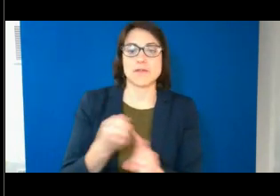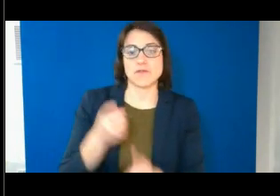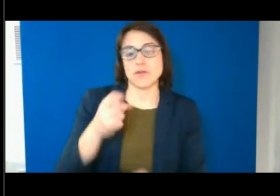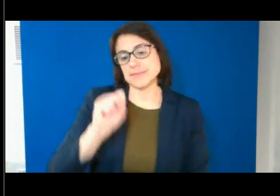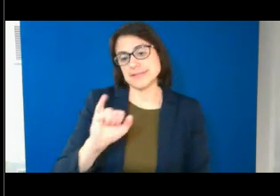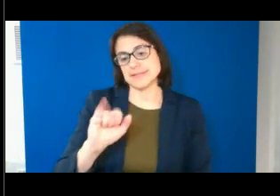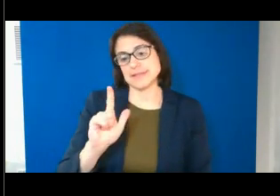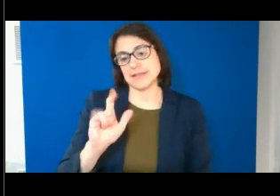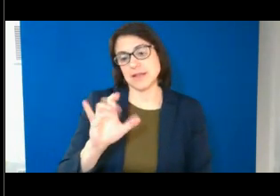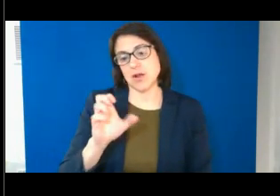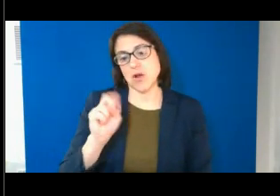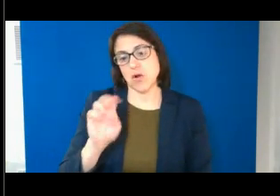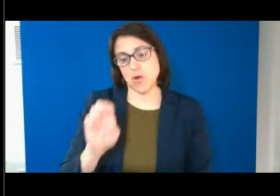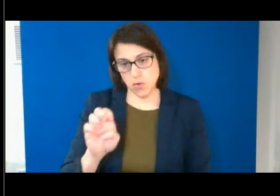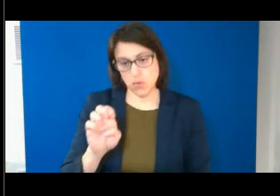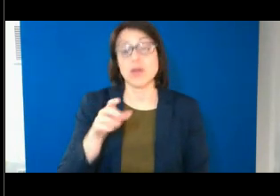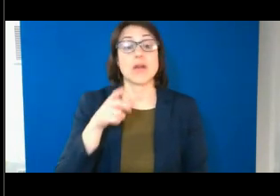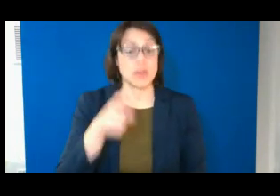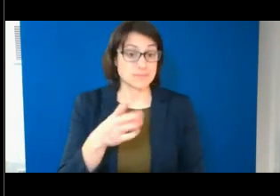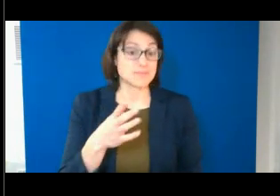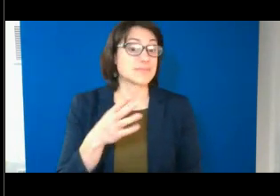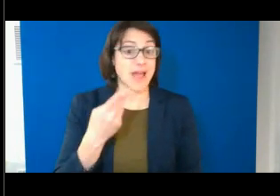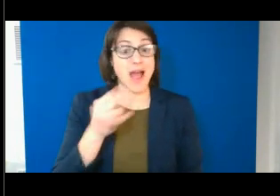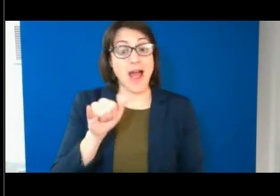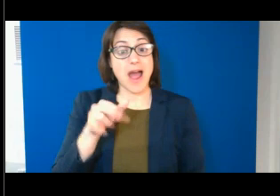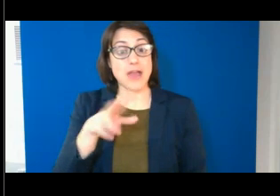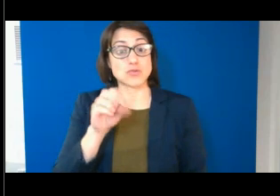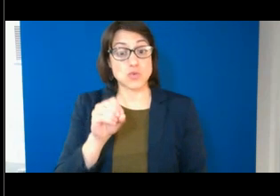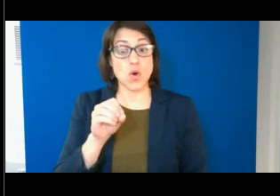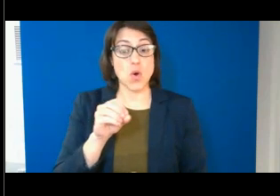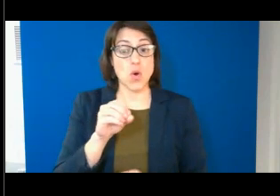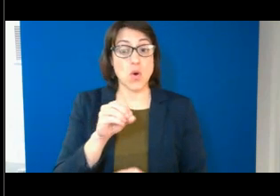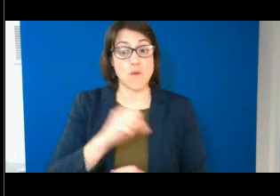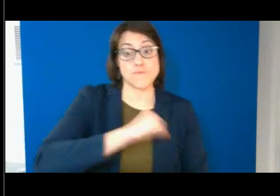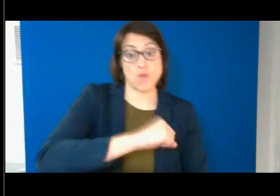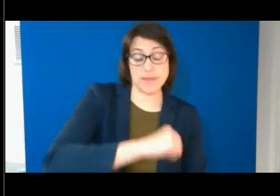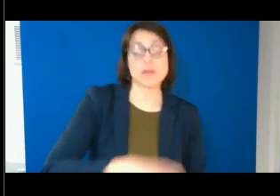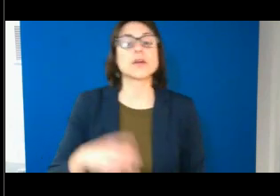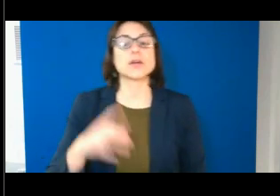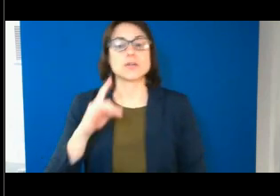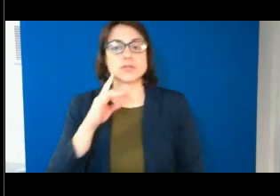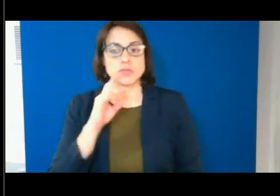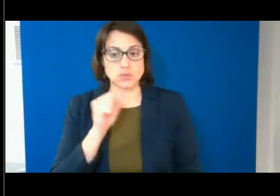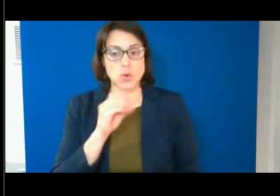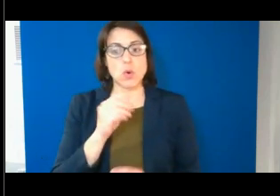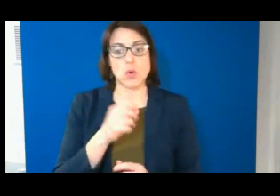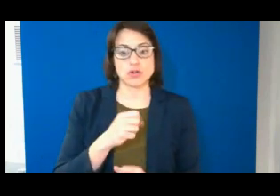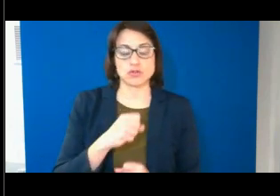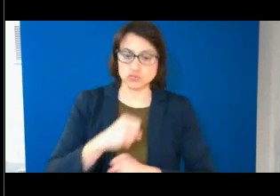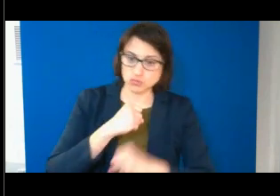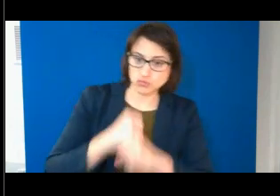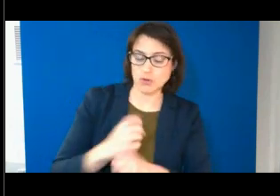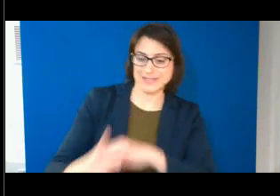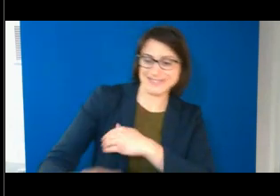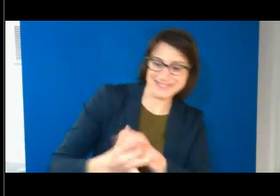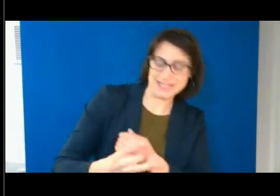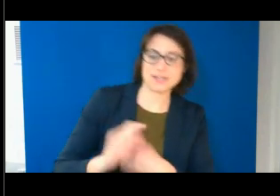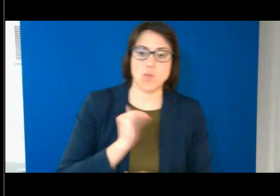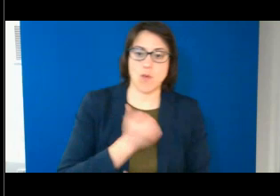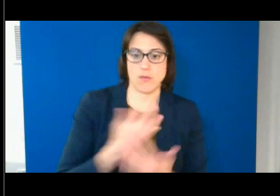ultra hydrophobic. Microplastics at a small scale are also very hydrophobic, so they really strongly stick to our filter. And it can really catch quite a